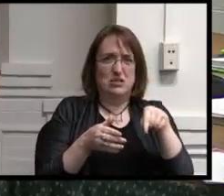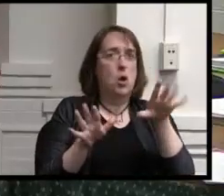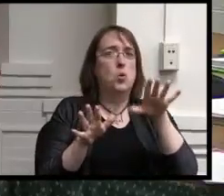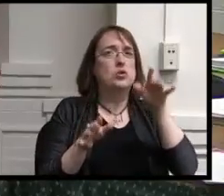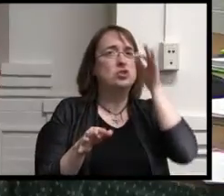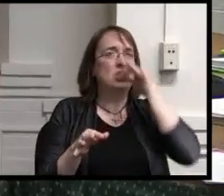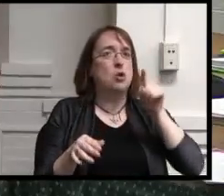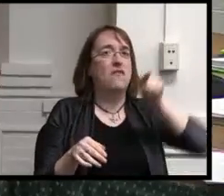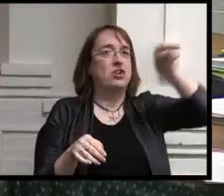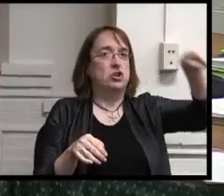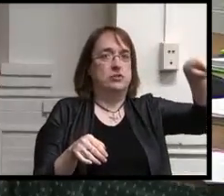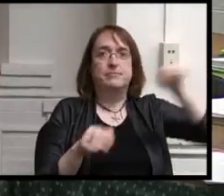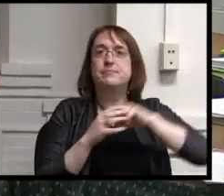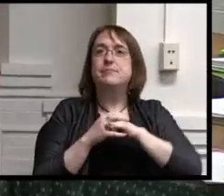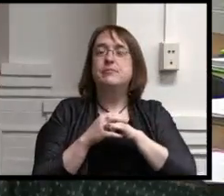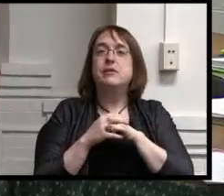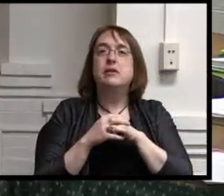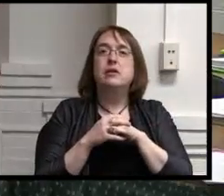room.